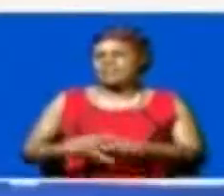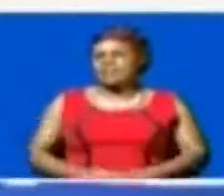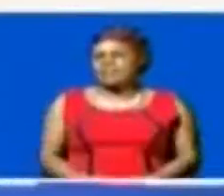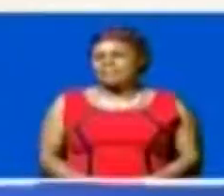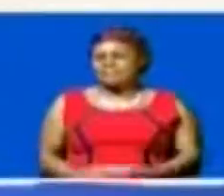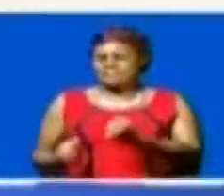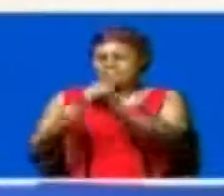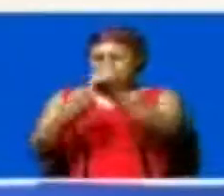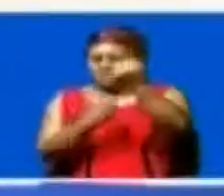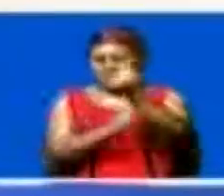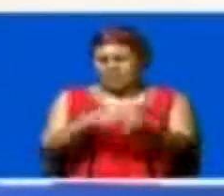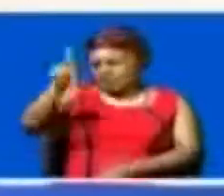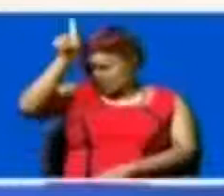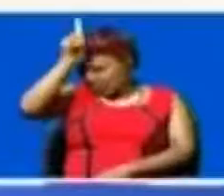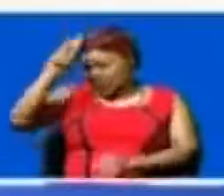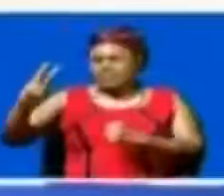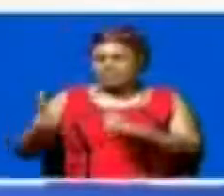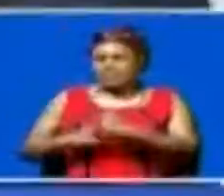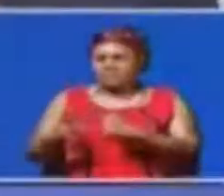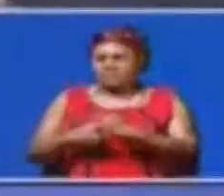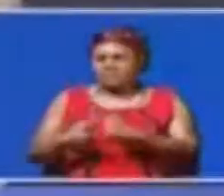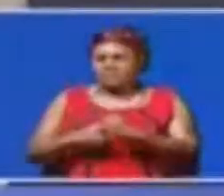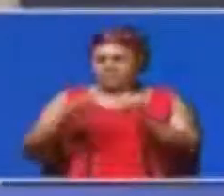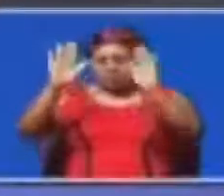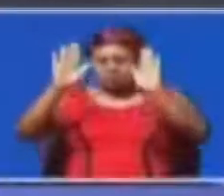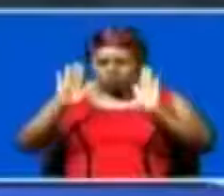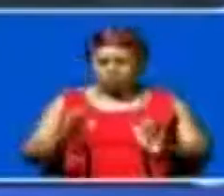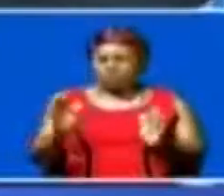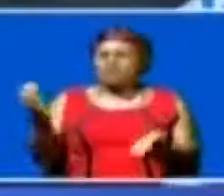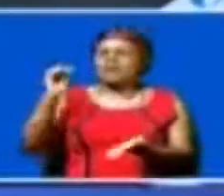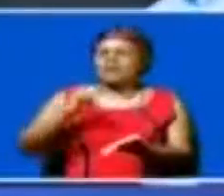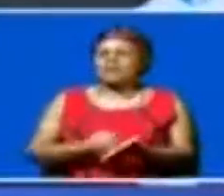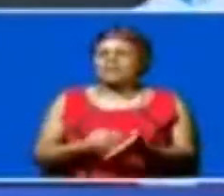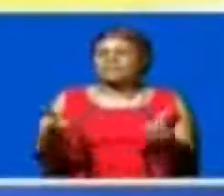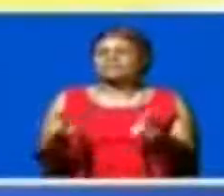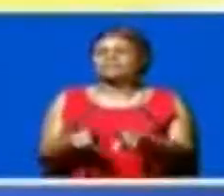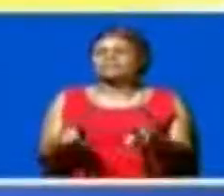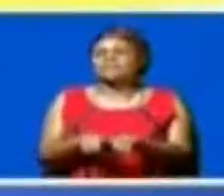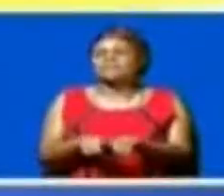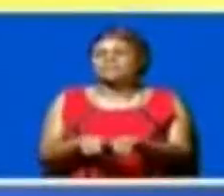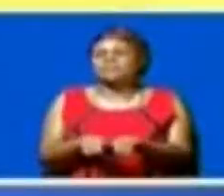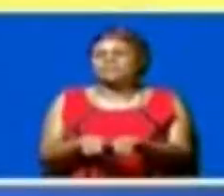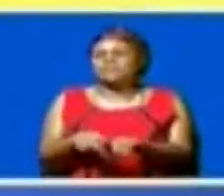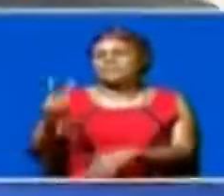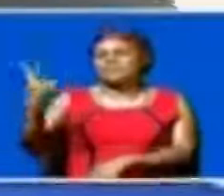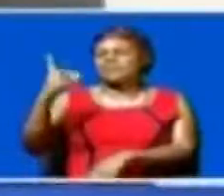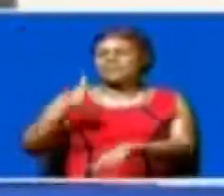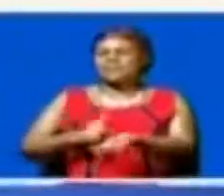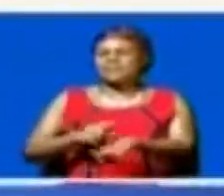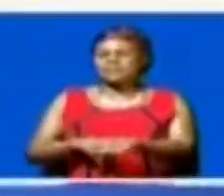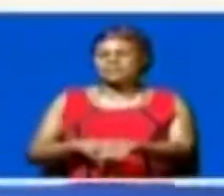we sponsored Dala 7, that is in Kisumu again, and we are doing it for the second